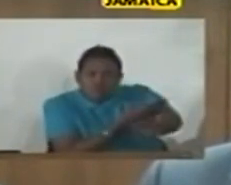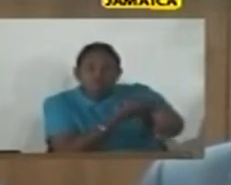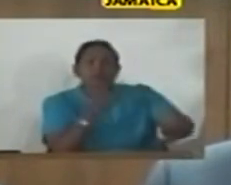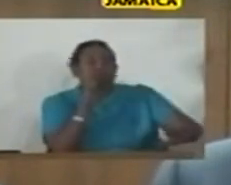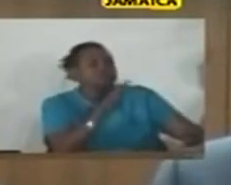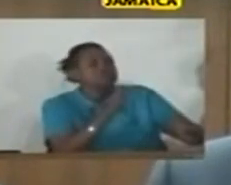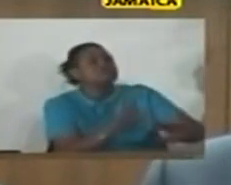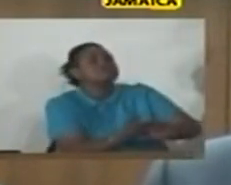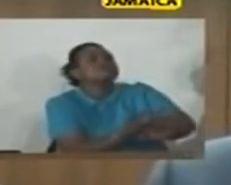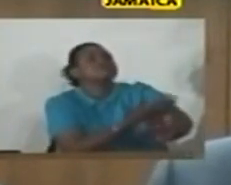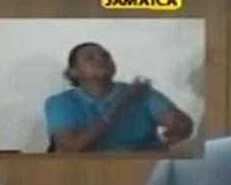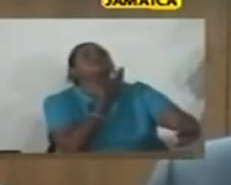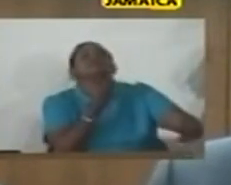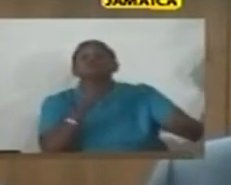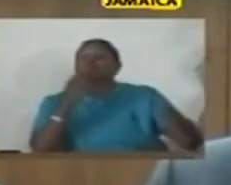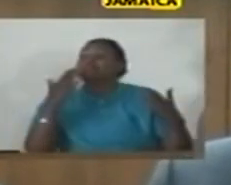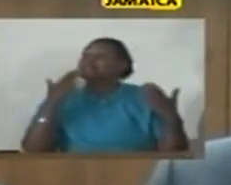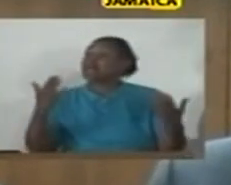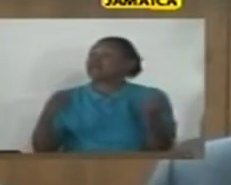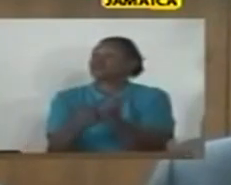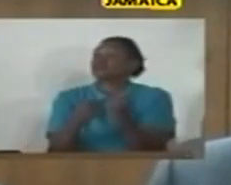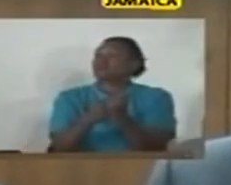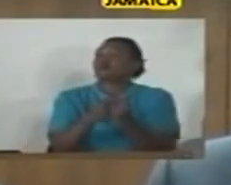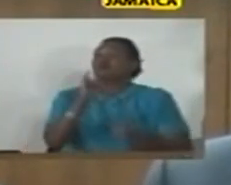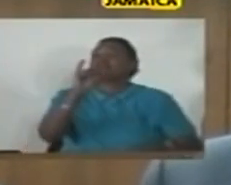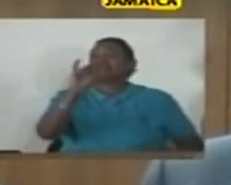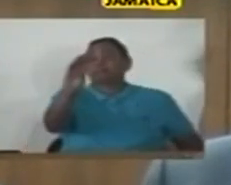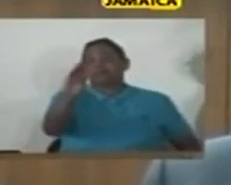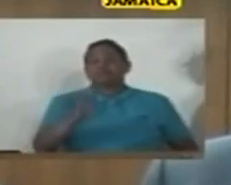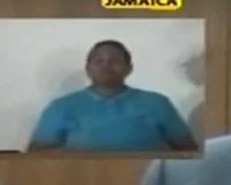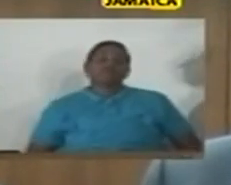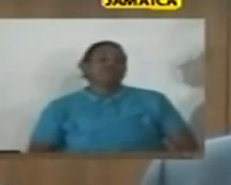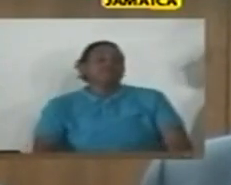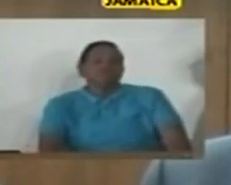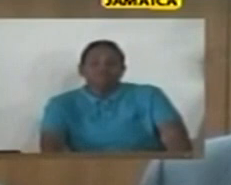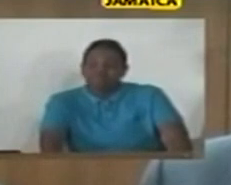upgrading thanks to the support of the Inter-American Development Bank.